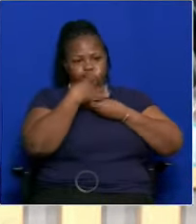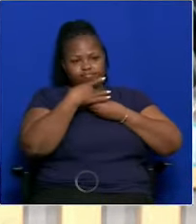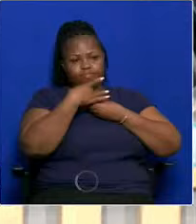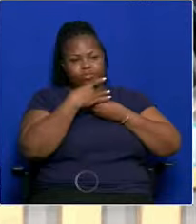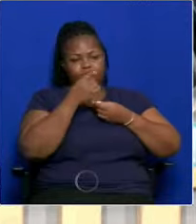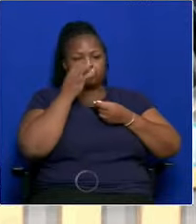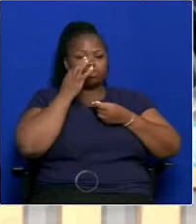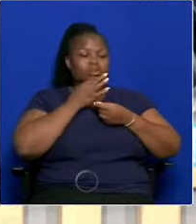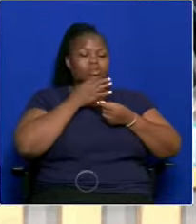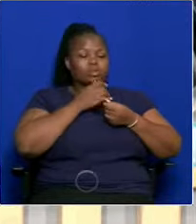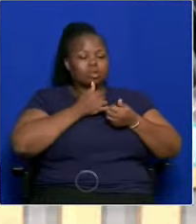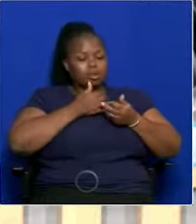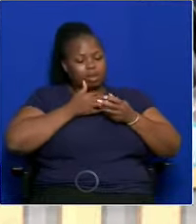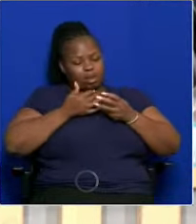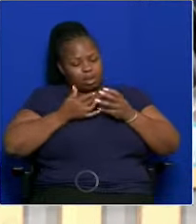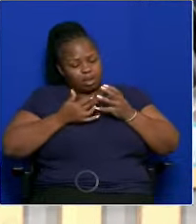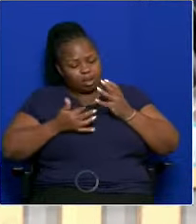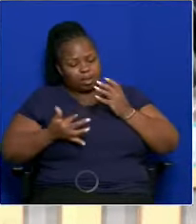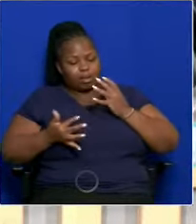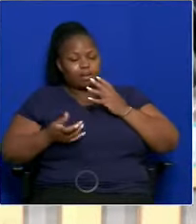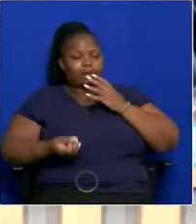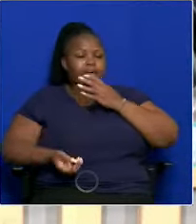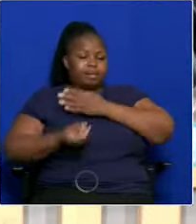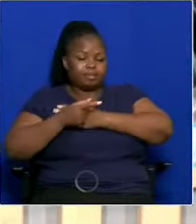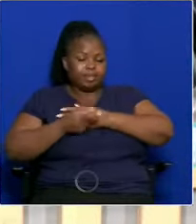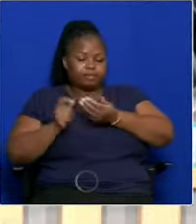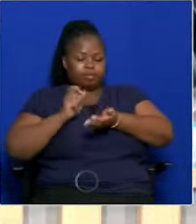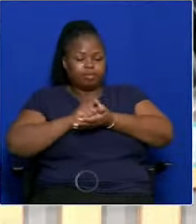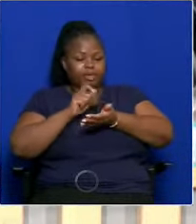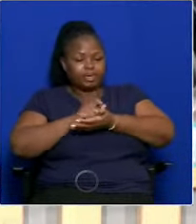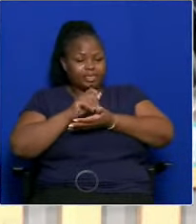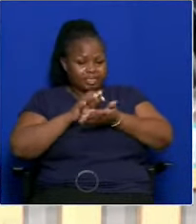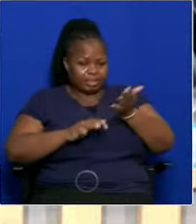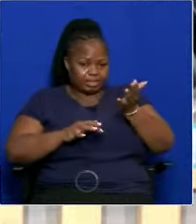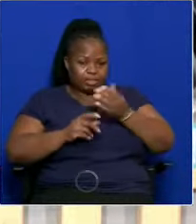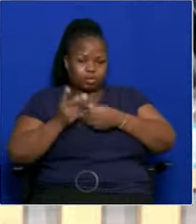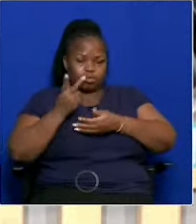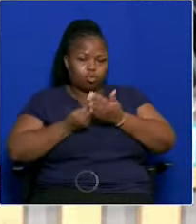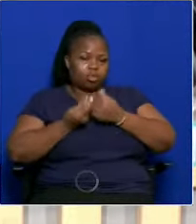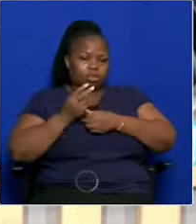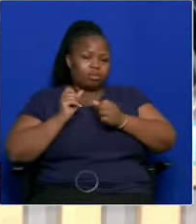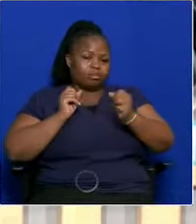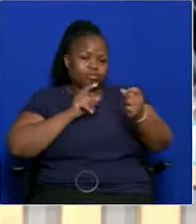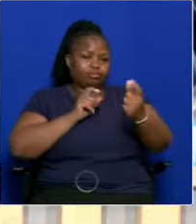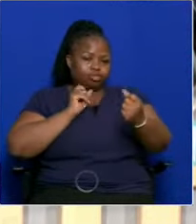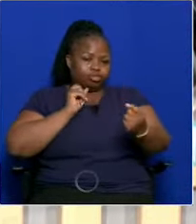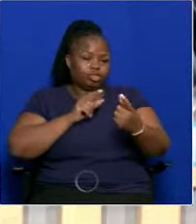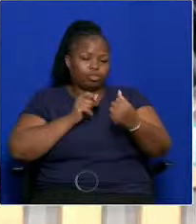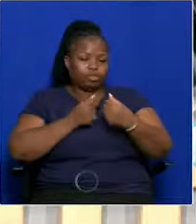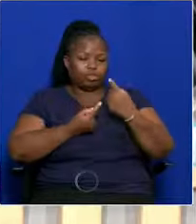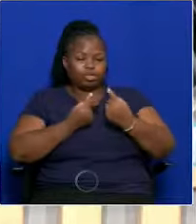that has emerged from the articles that you both share with each other.